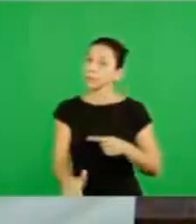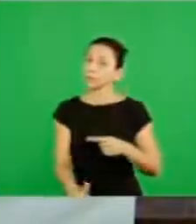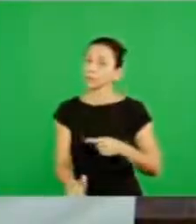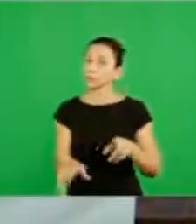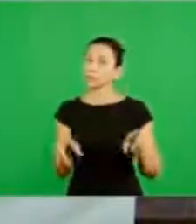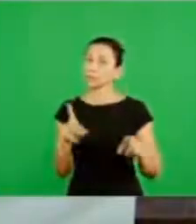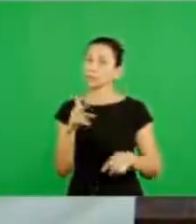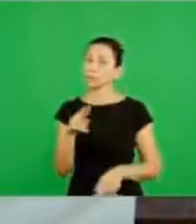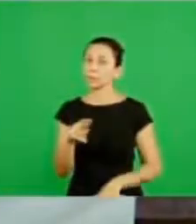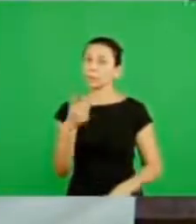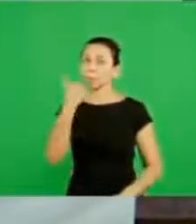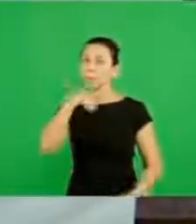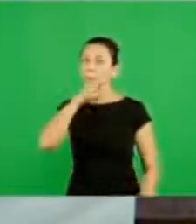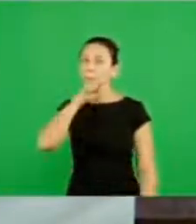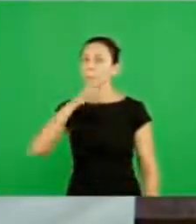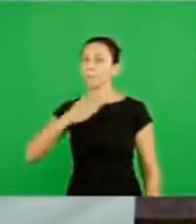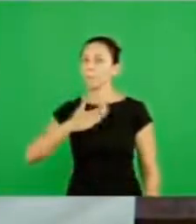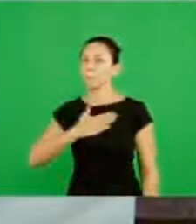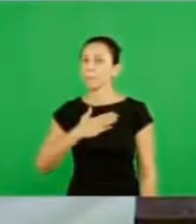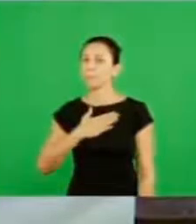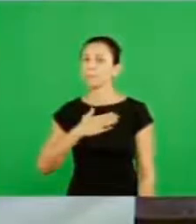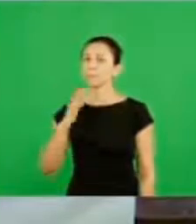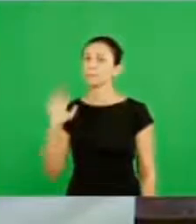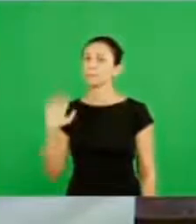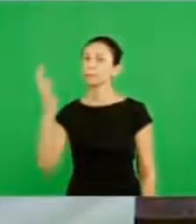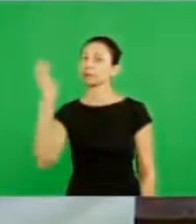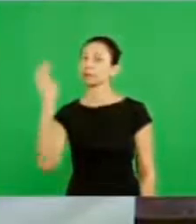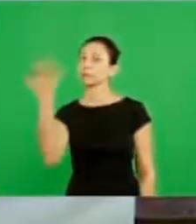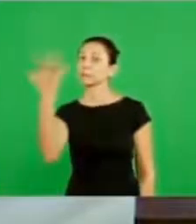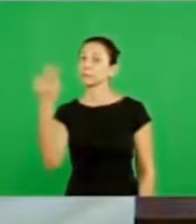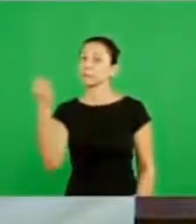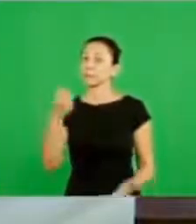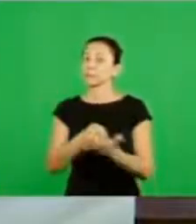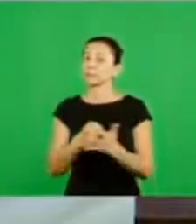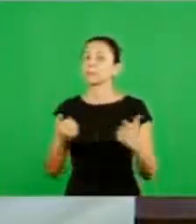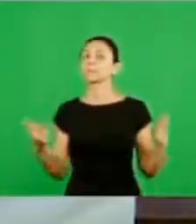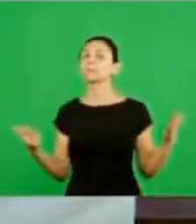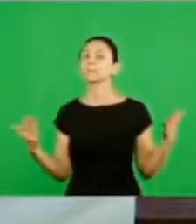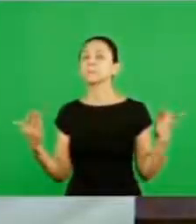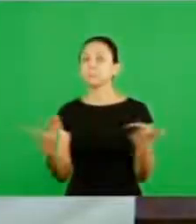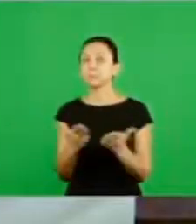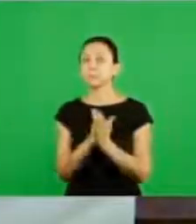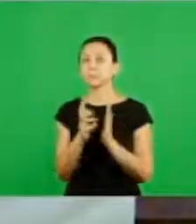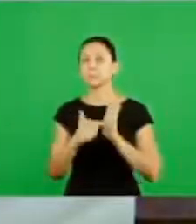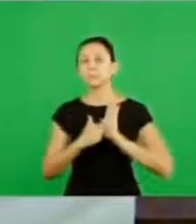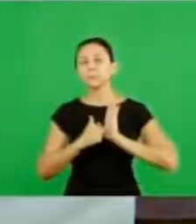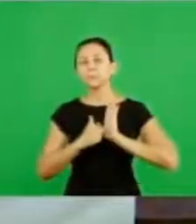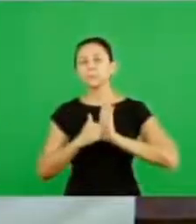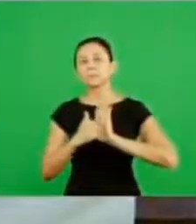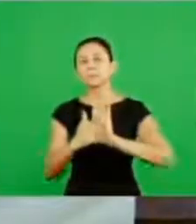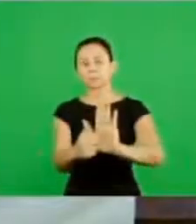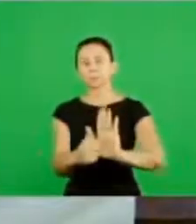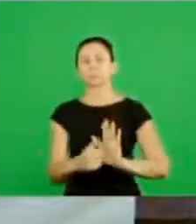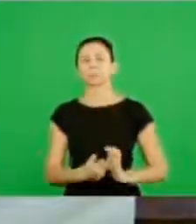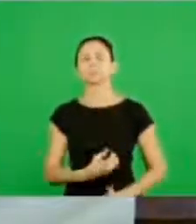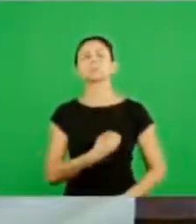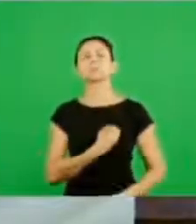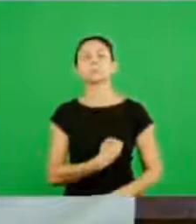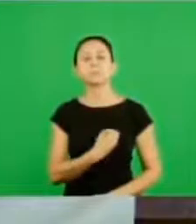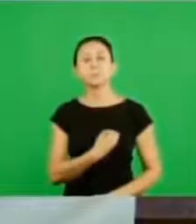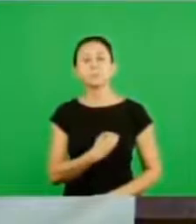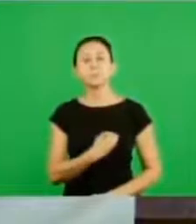who marks his time with signs. As my mother had said about the signs, and now they are being fulfilled here